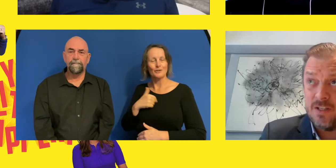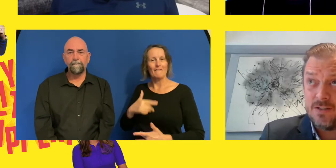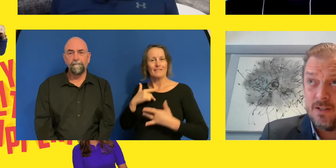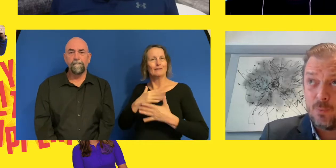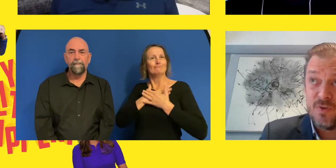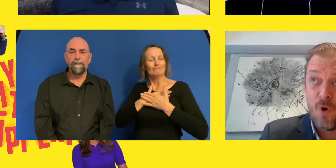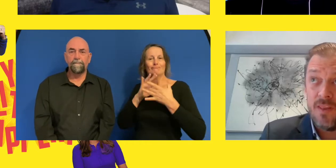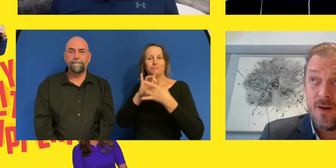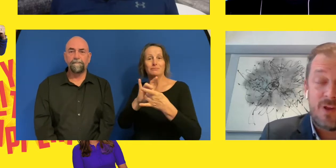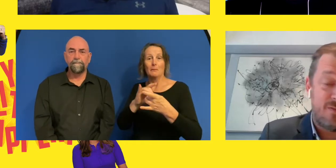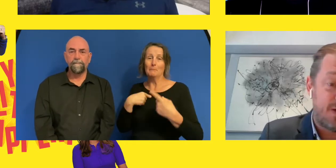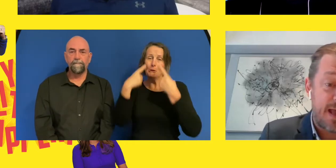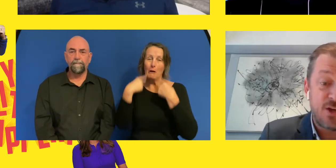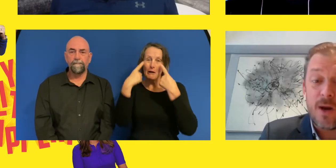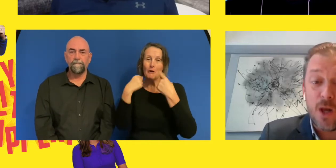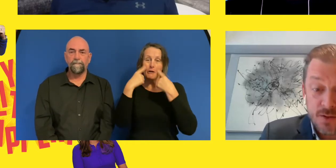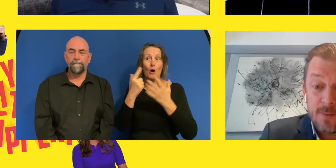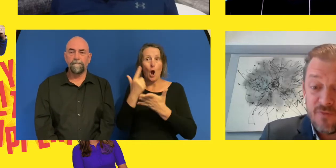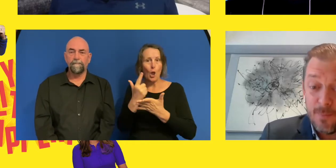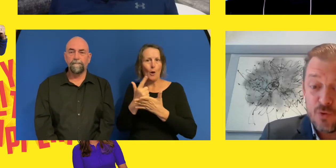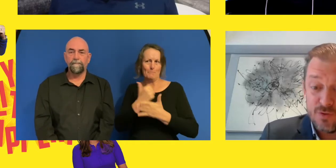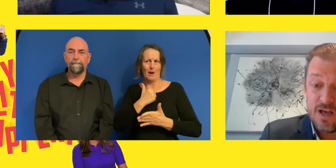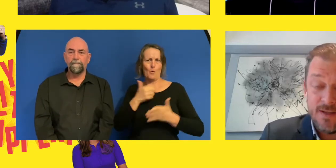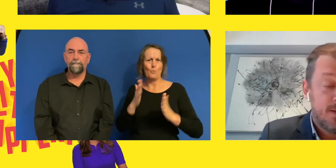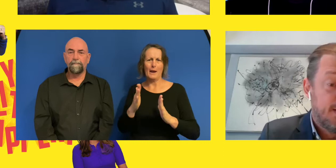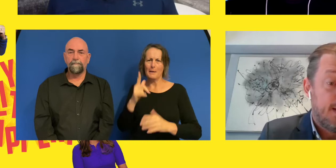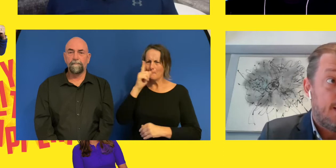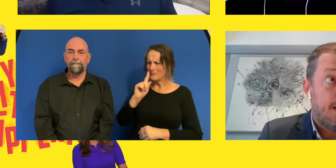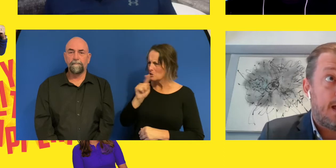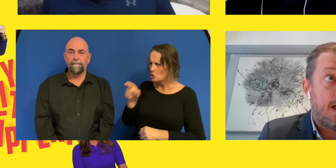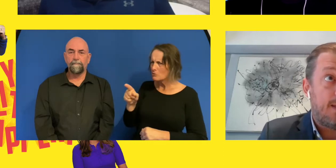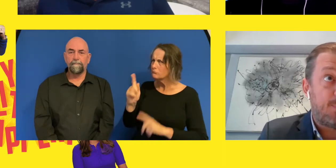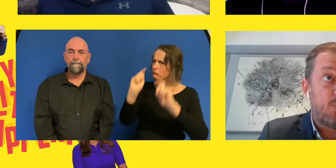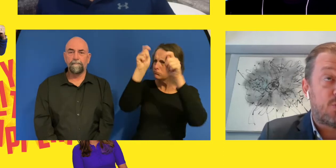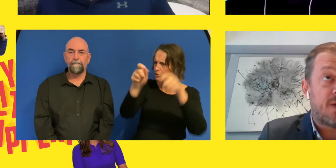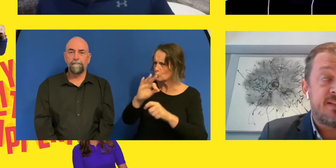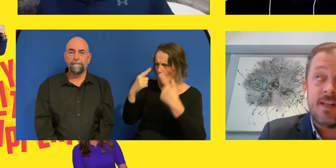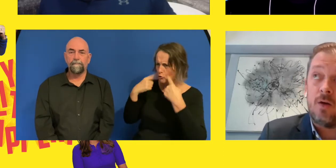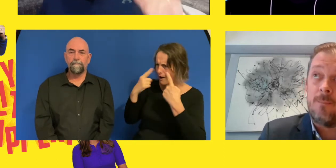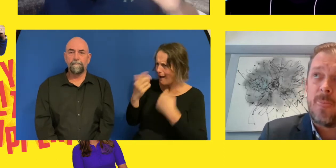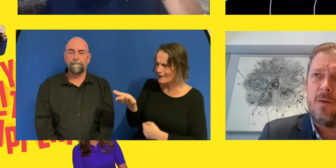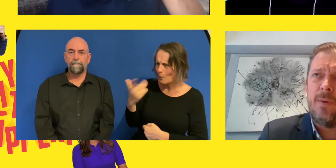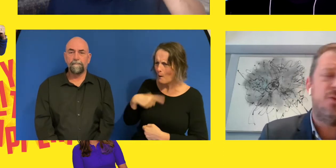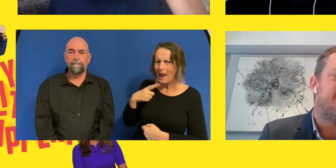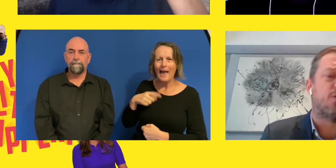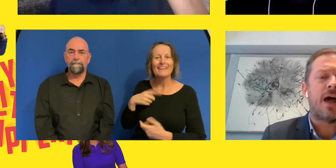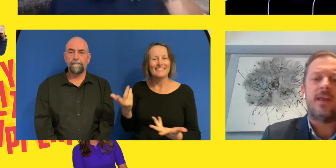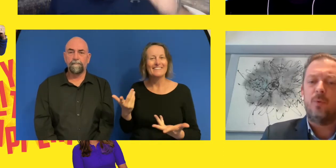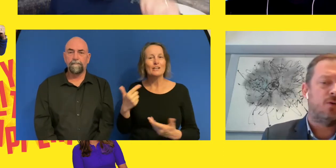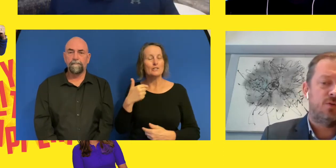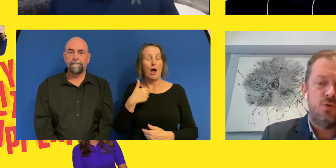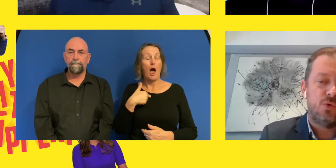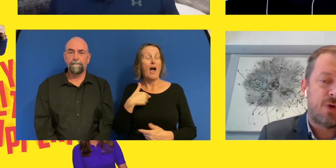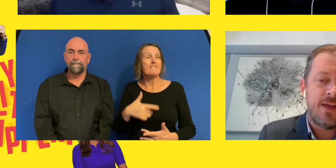so it was a moment that I'll never forget. I cry a lot. I'm a very emotional guy. And people were surprised. They said, look, but you didn't cry.